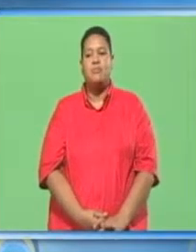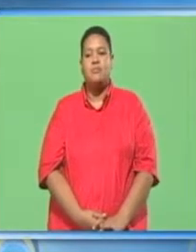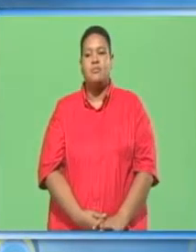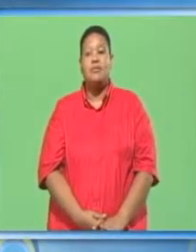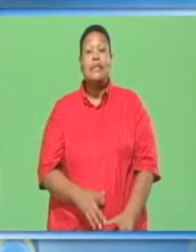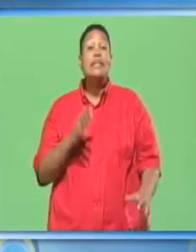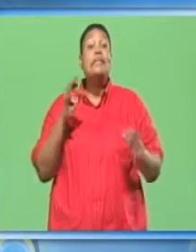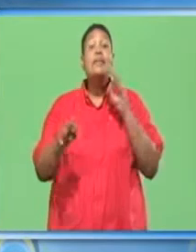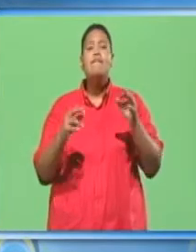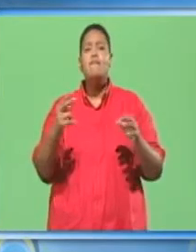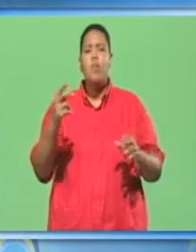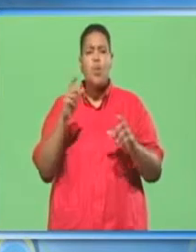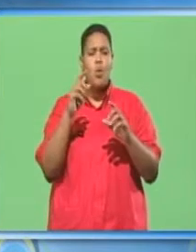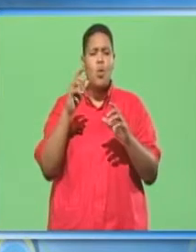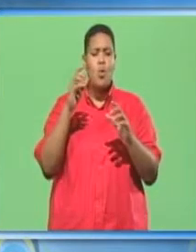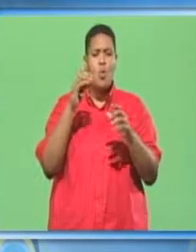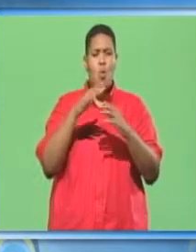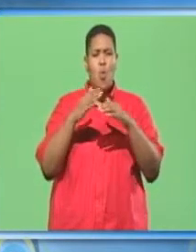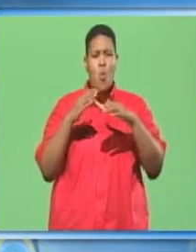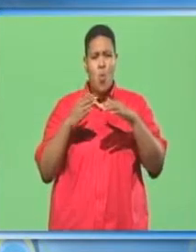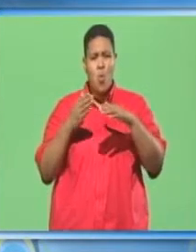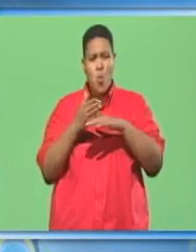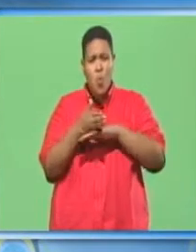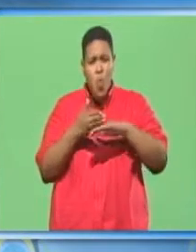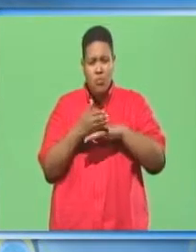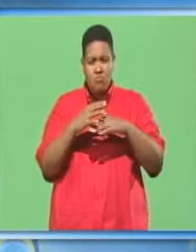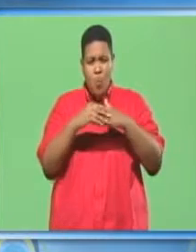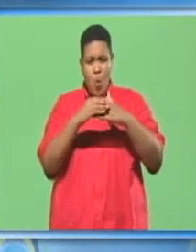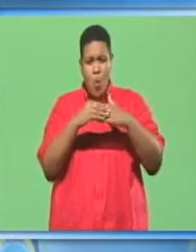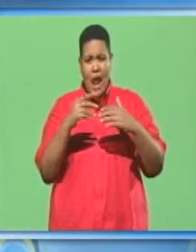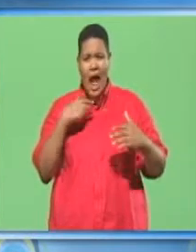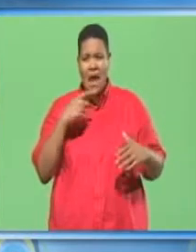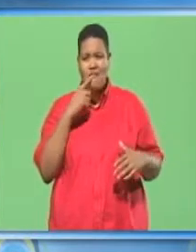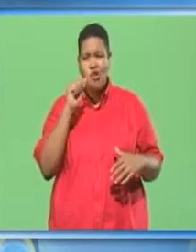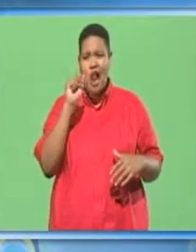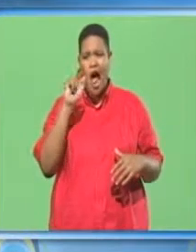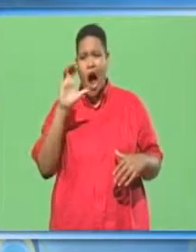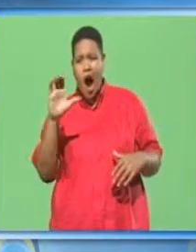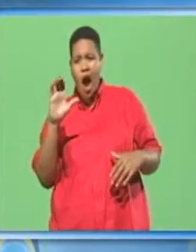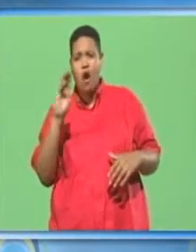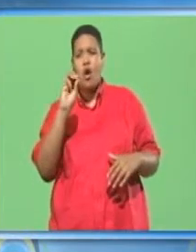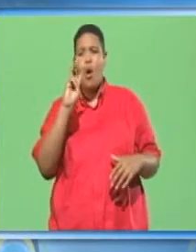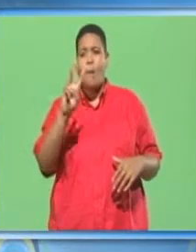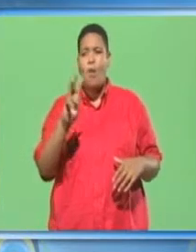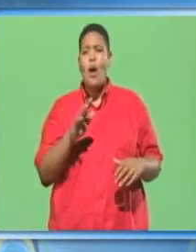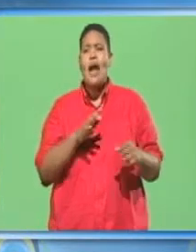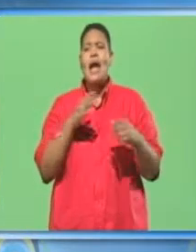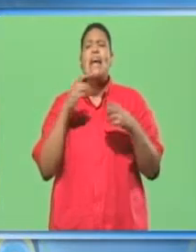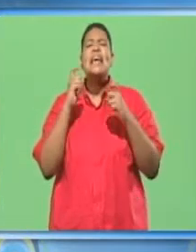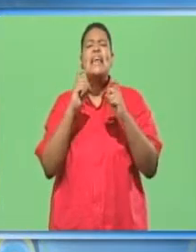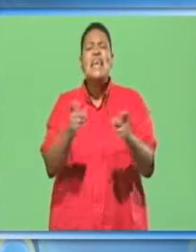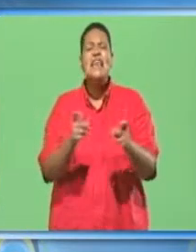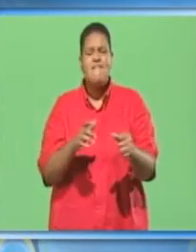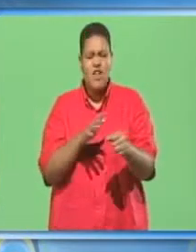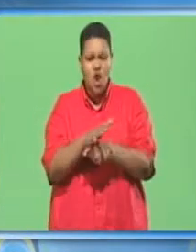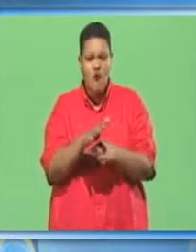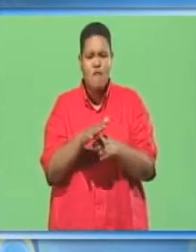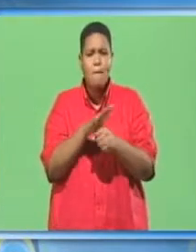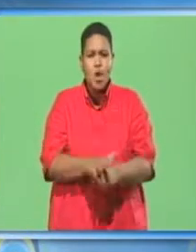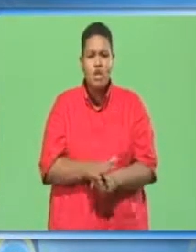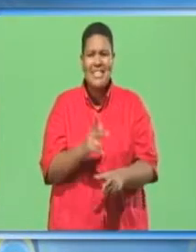If the wood has a defect such as an arc or bow, apply enough pressure to keep the board level as possible to the cutter